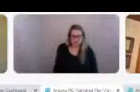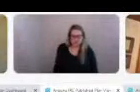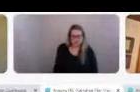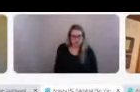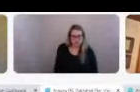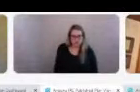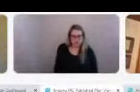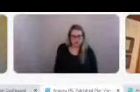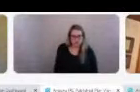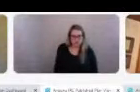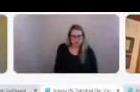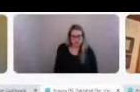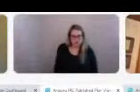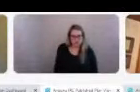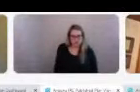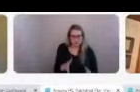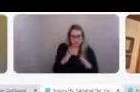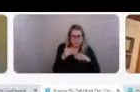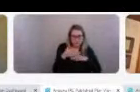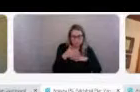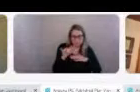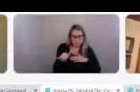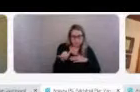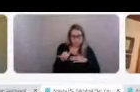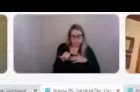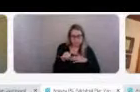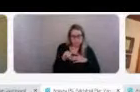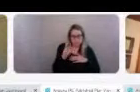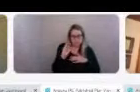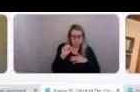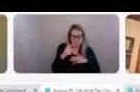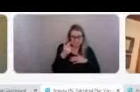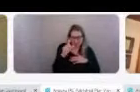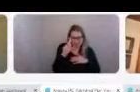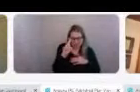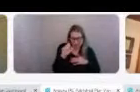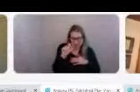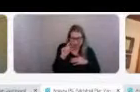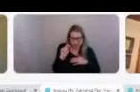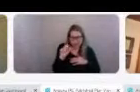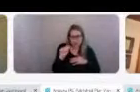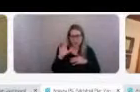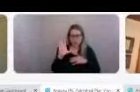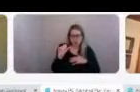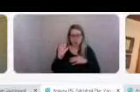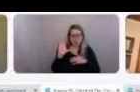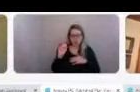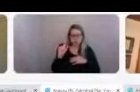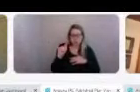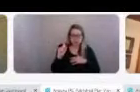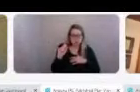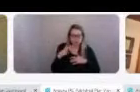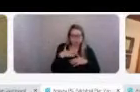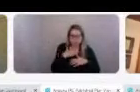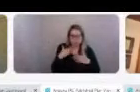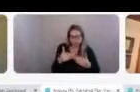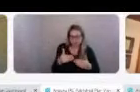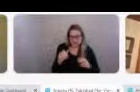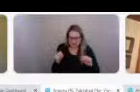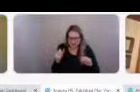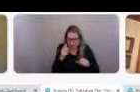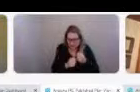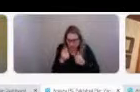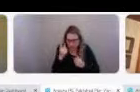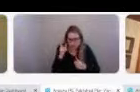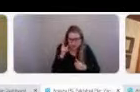and after mike rokowski is magdalena acosta magdalena please proceed uh can everybody